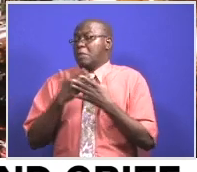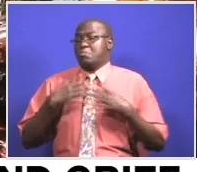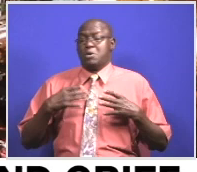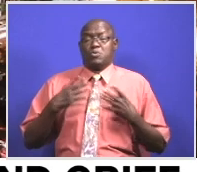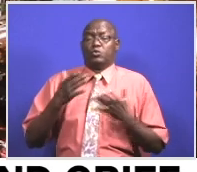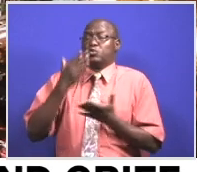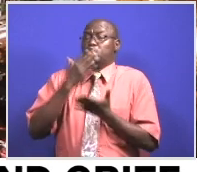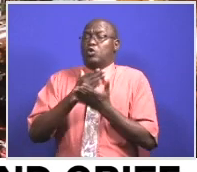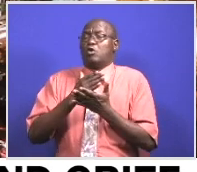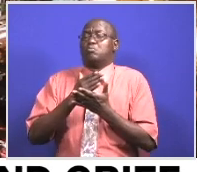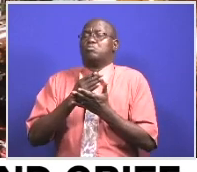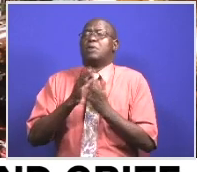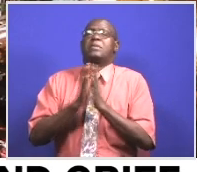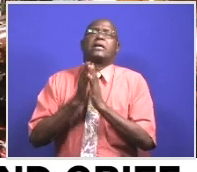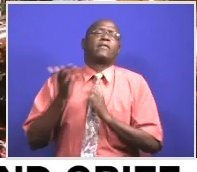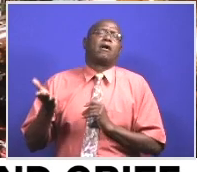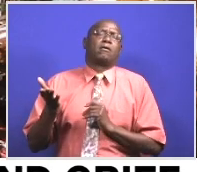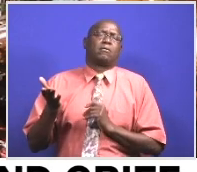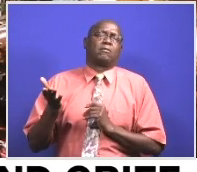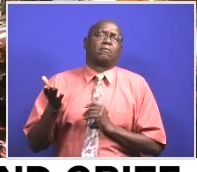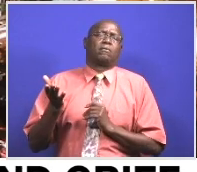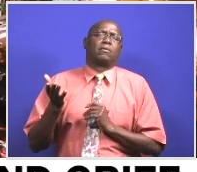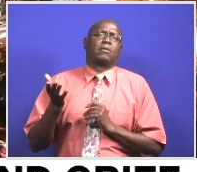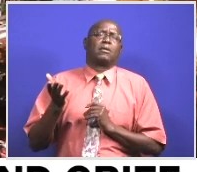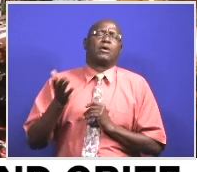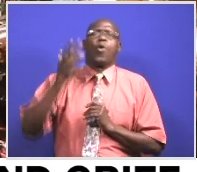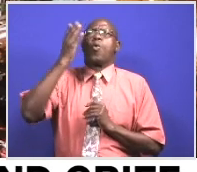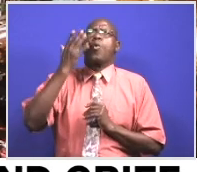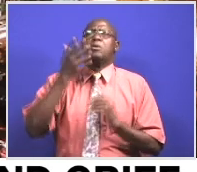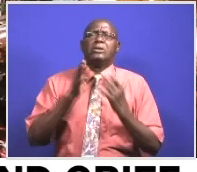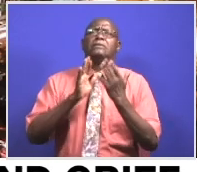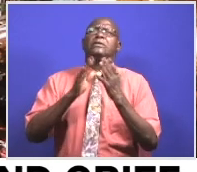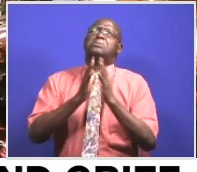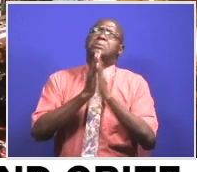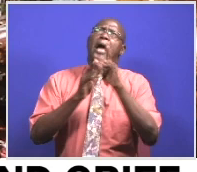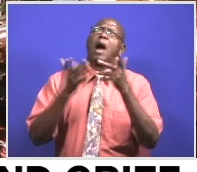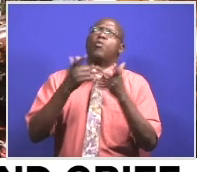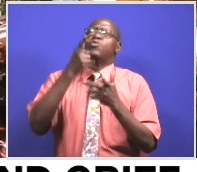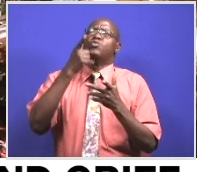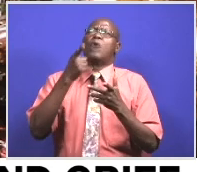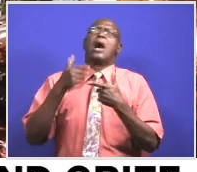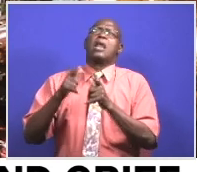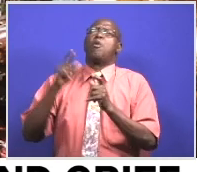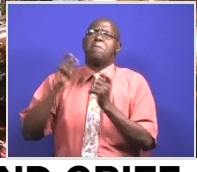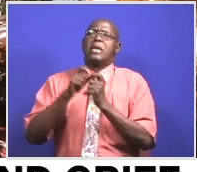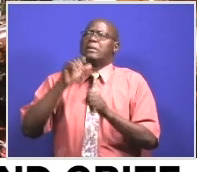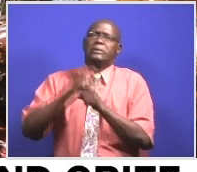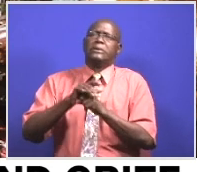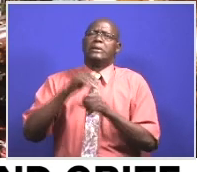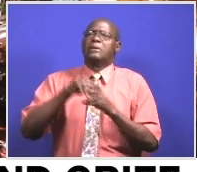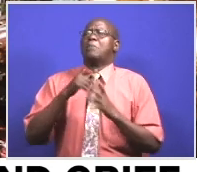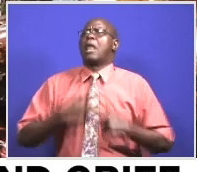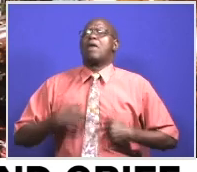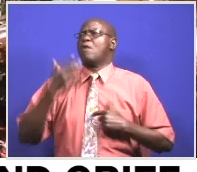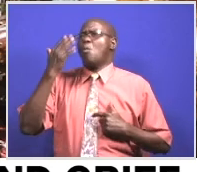praying because like, God, how can I go in your presence and yet you have caused this too much pain in my life? So loss